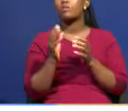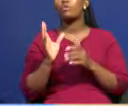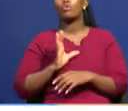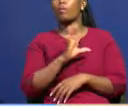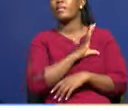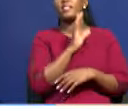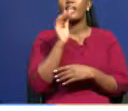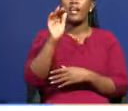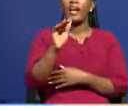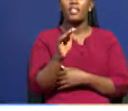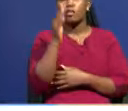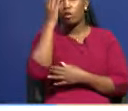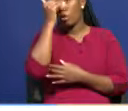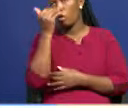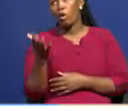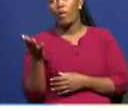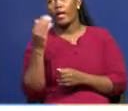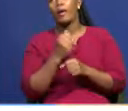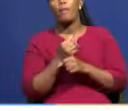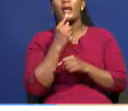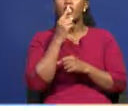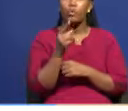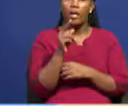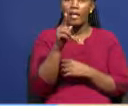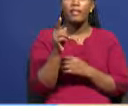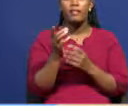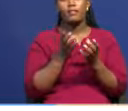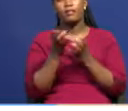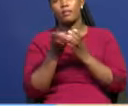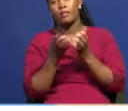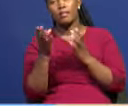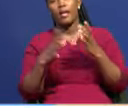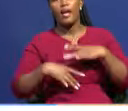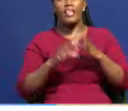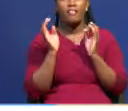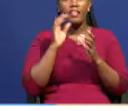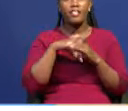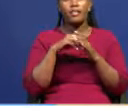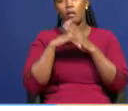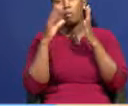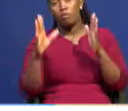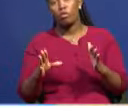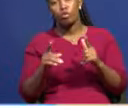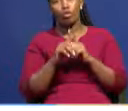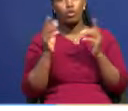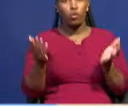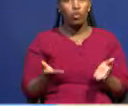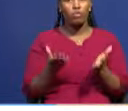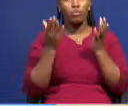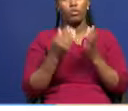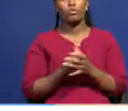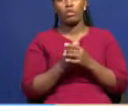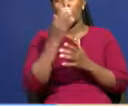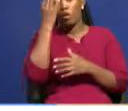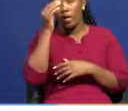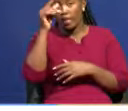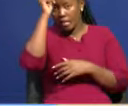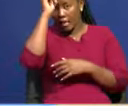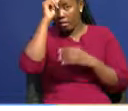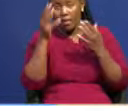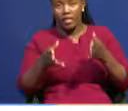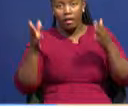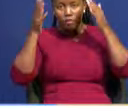this finance bill predictable for businesses so as to attract investors and boost their businesses within our country? Given that the government currently is focusing